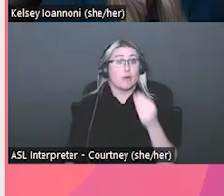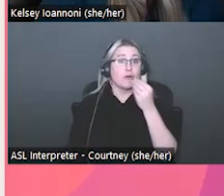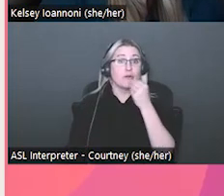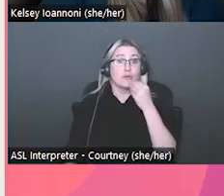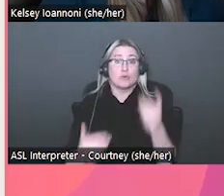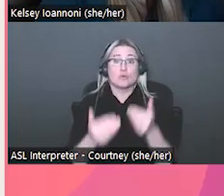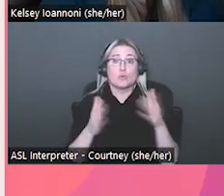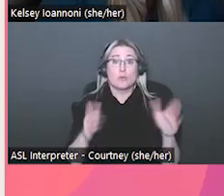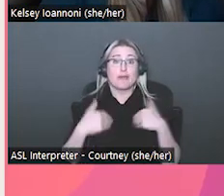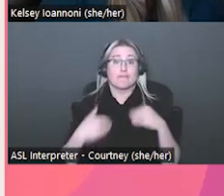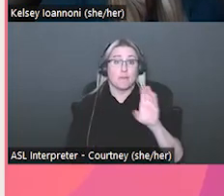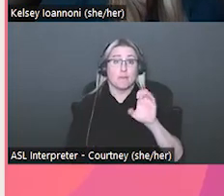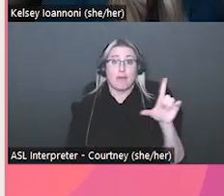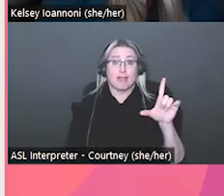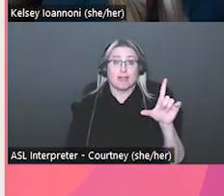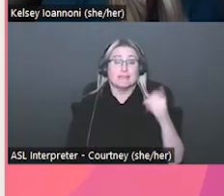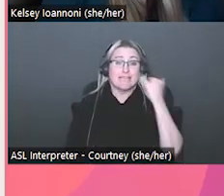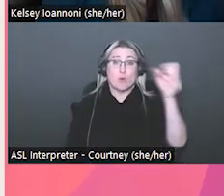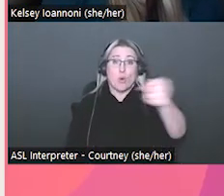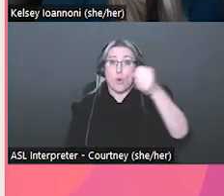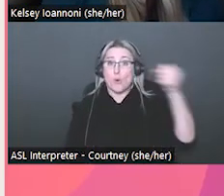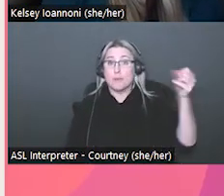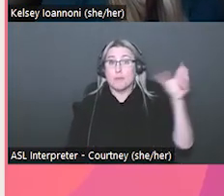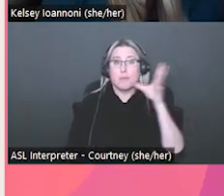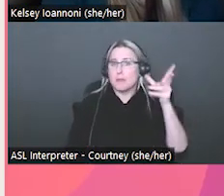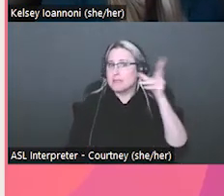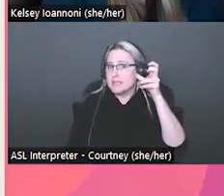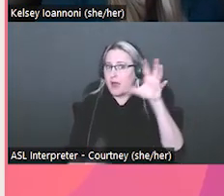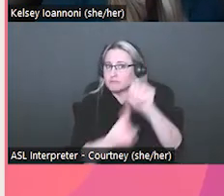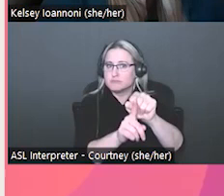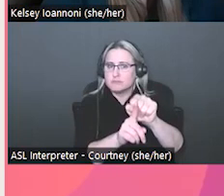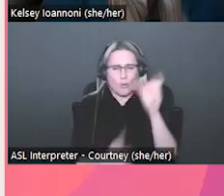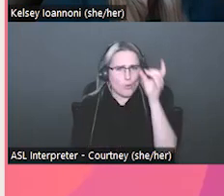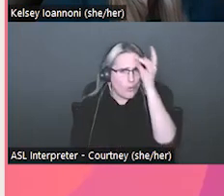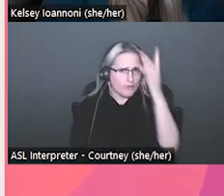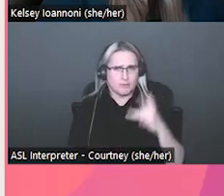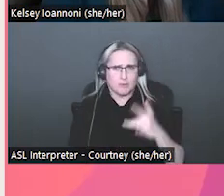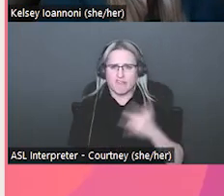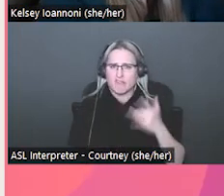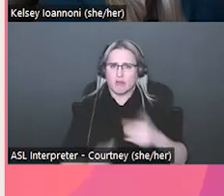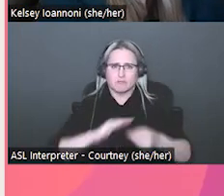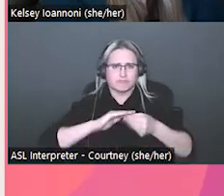room, so when you opened it, she could hear. It was horrible. I felt so bad about myself growing up.